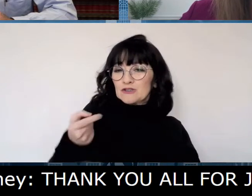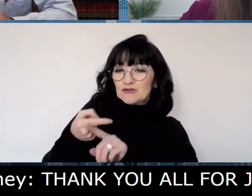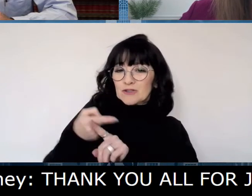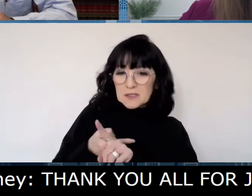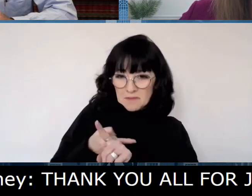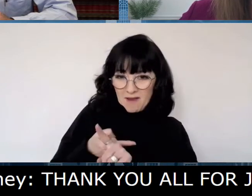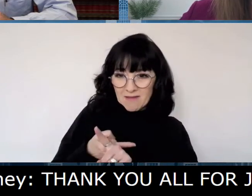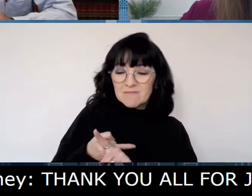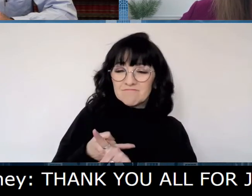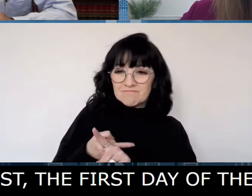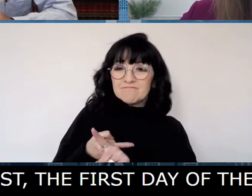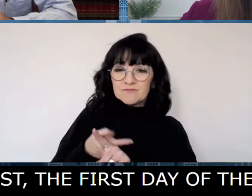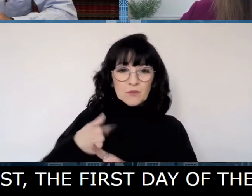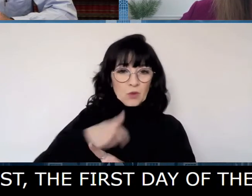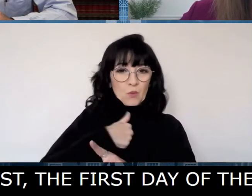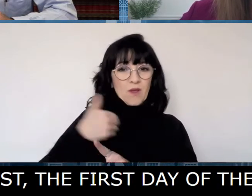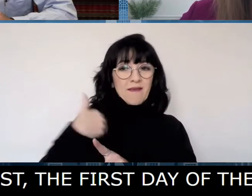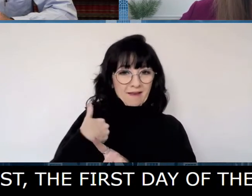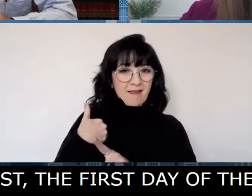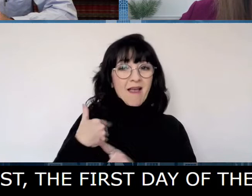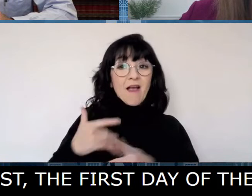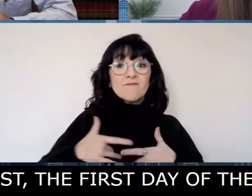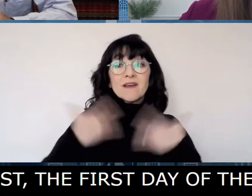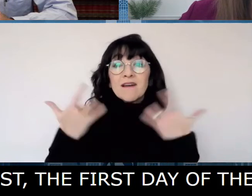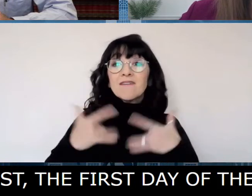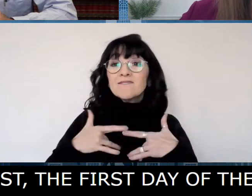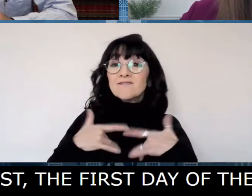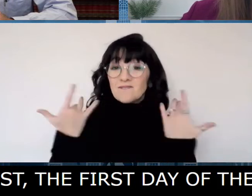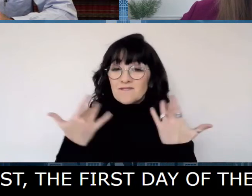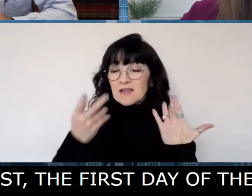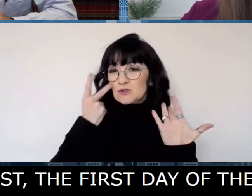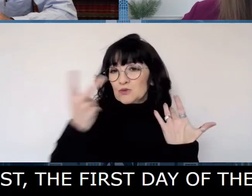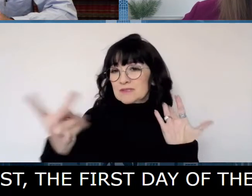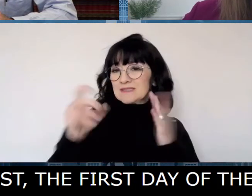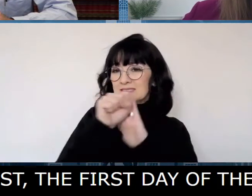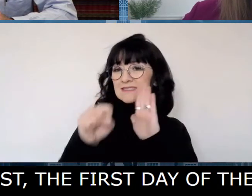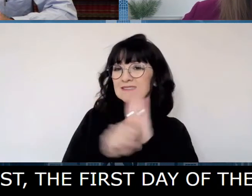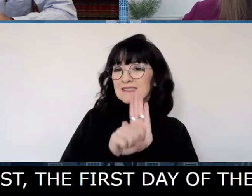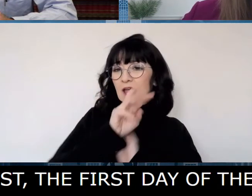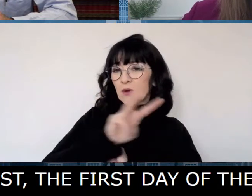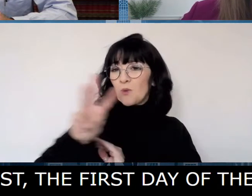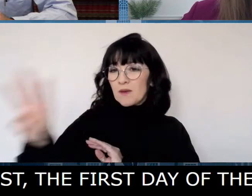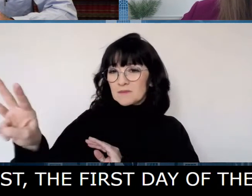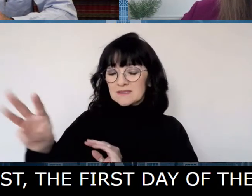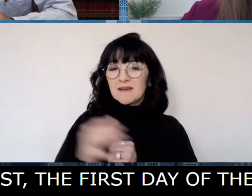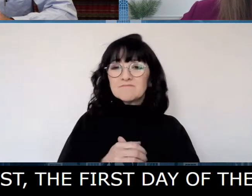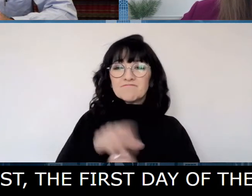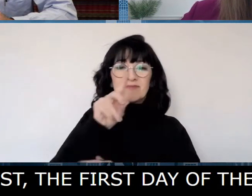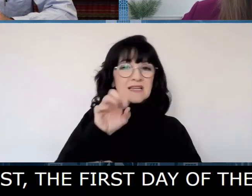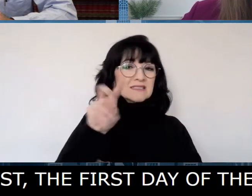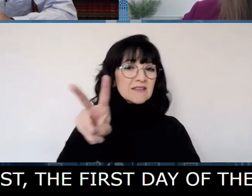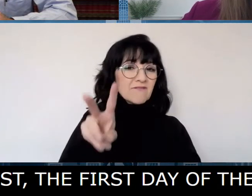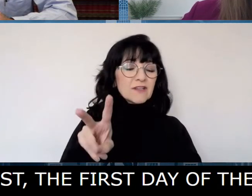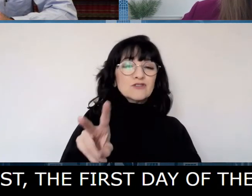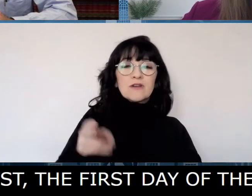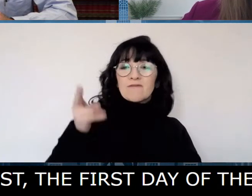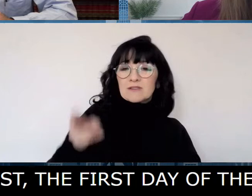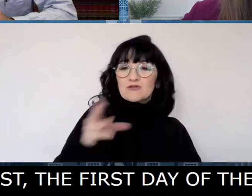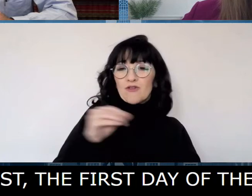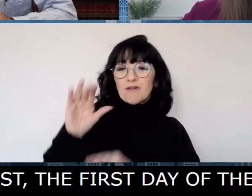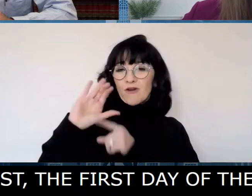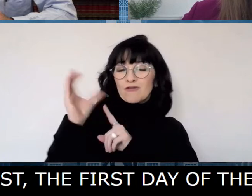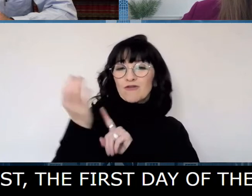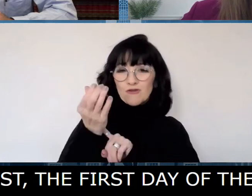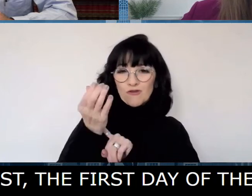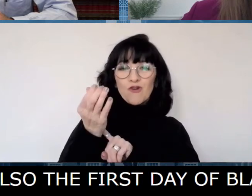of events there on the state website, the Division of Historical and Cultural Affairs. Go on